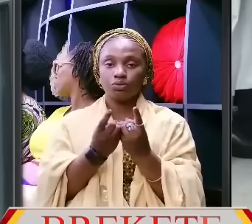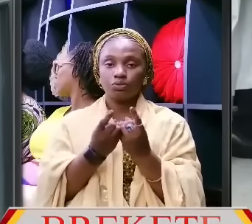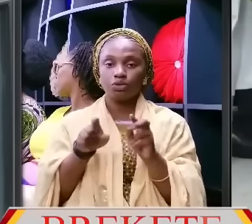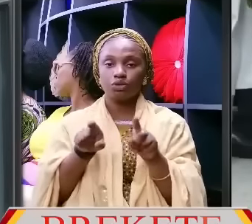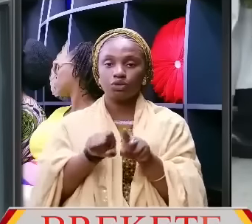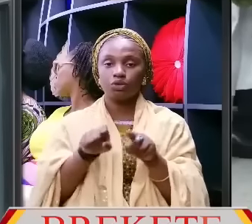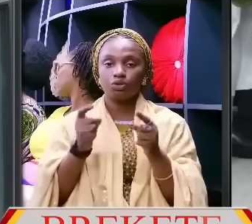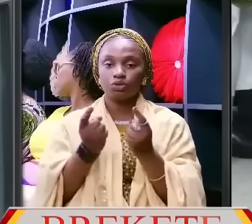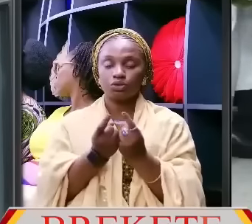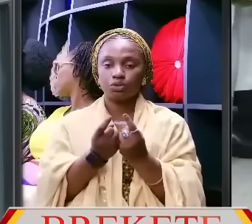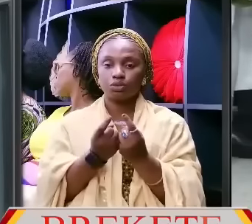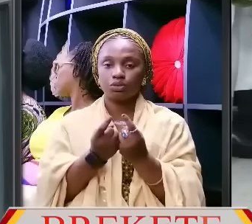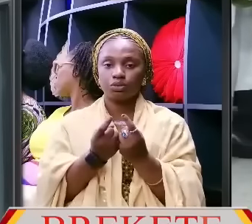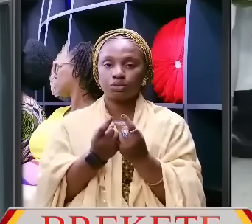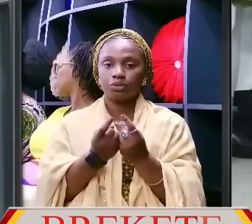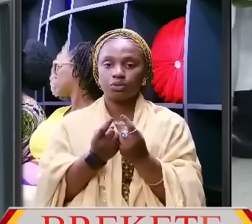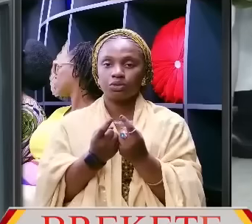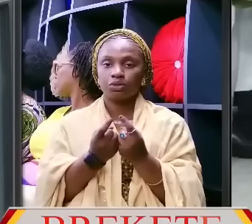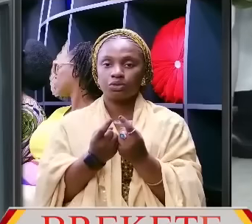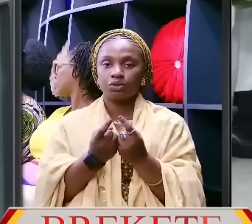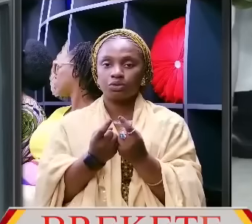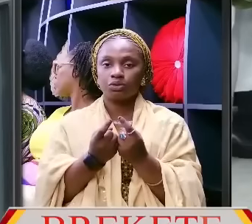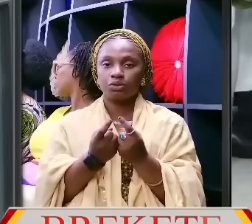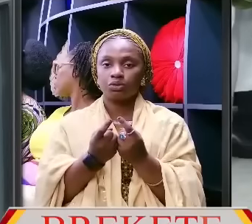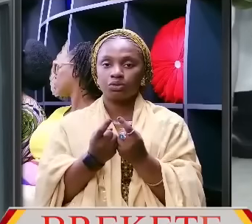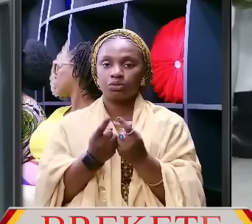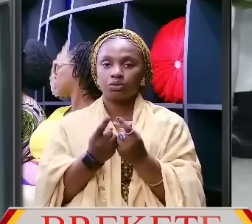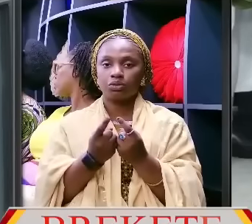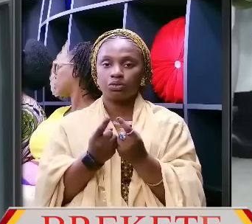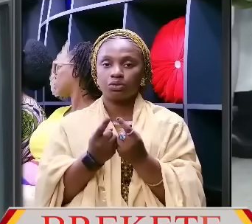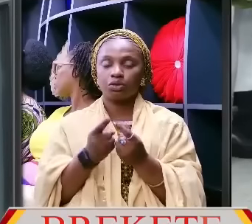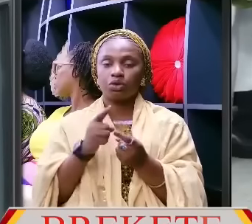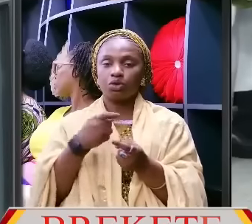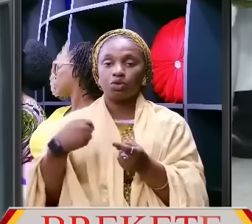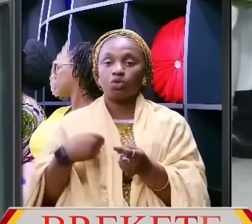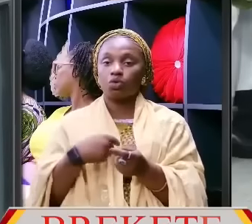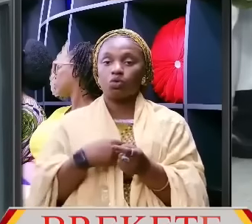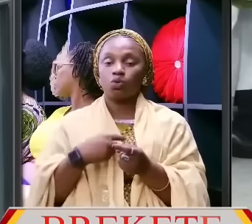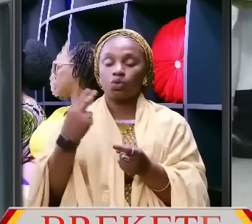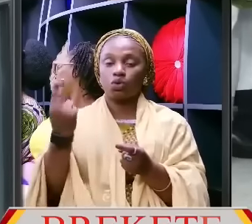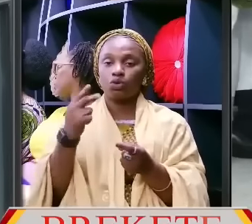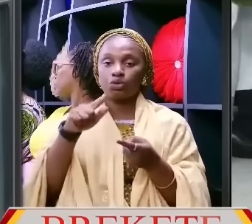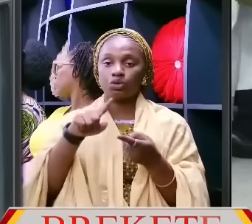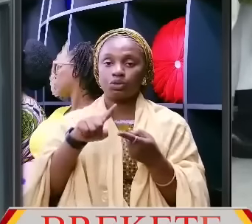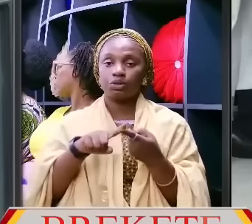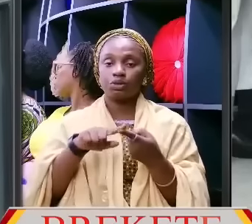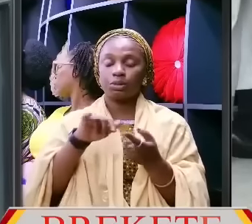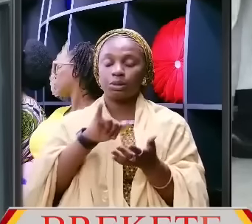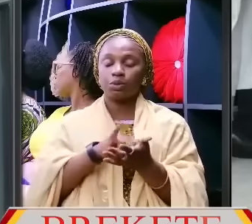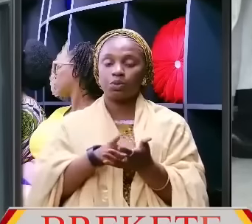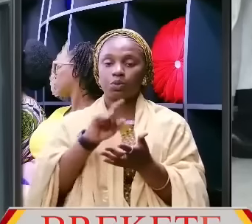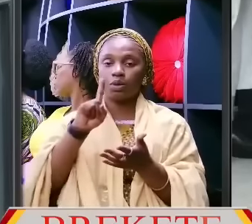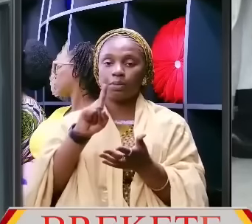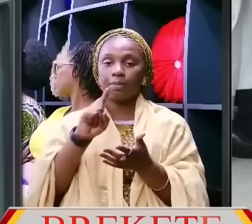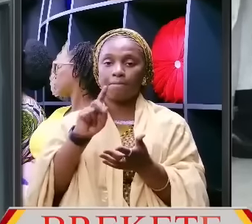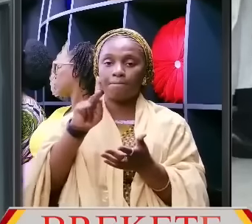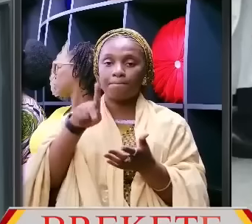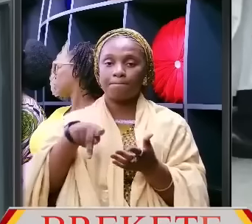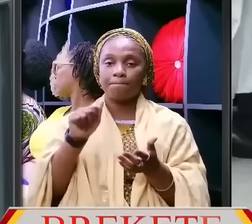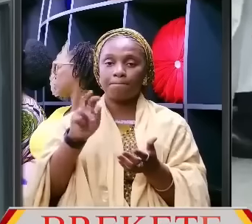before my father packing. So they use that £1 to do your age group? He keep us, say, if you